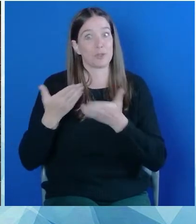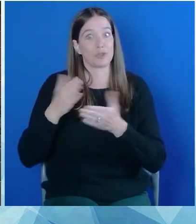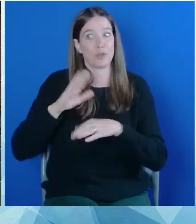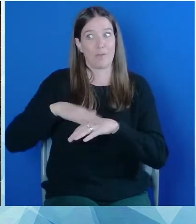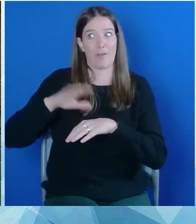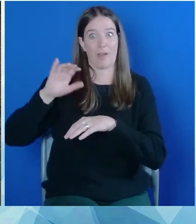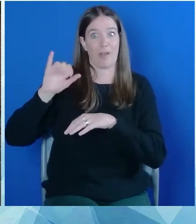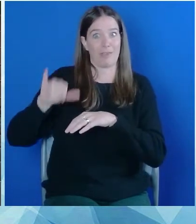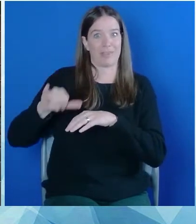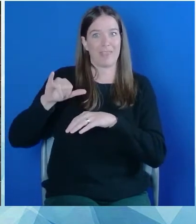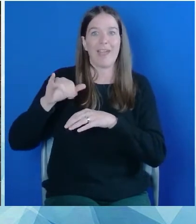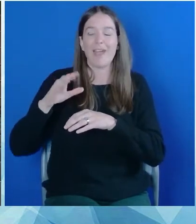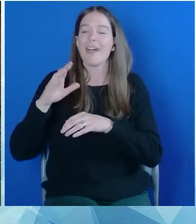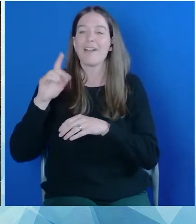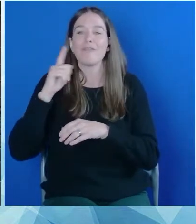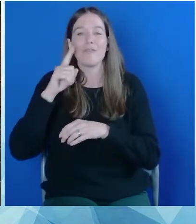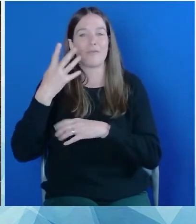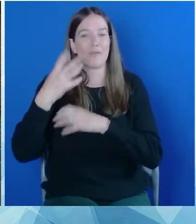For 4 years now.